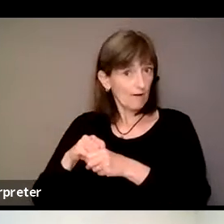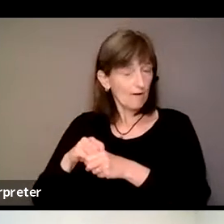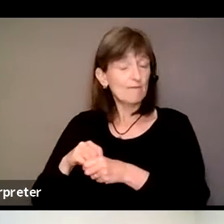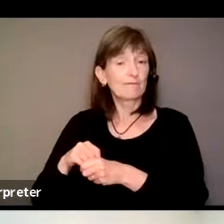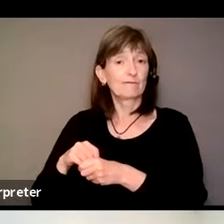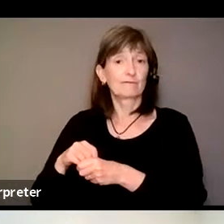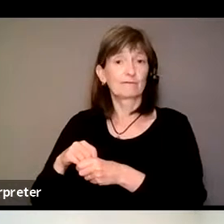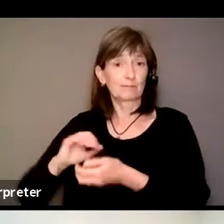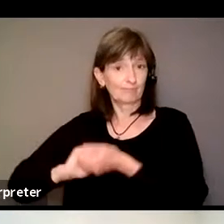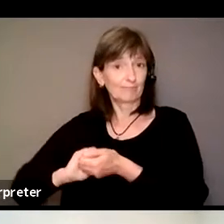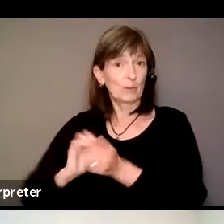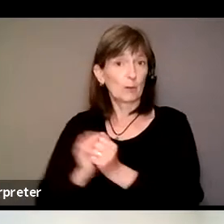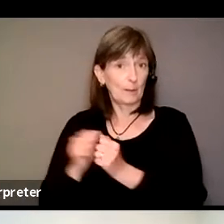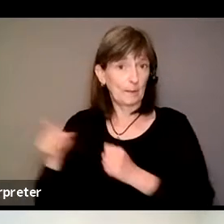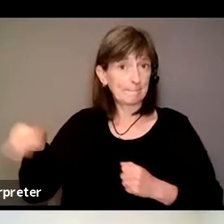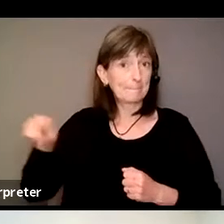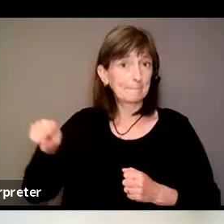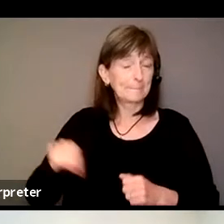But we're in